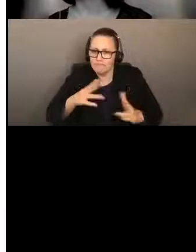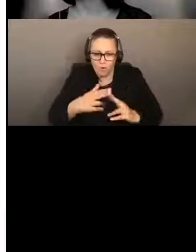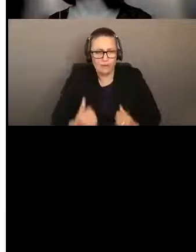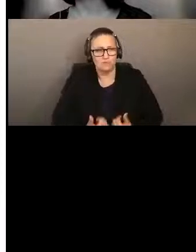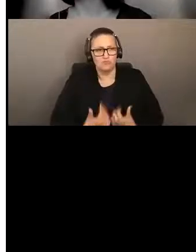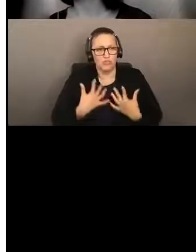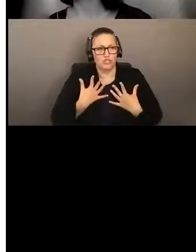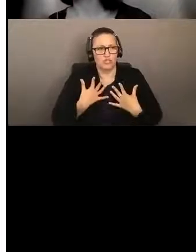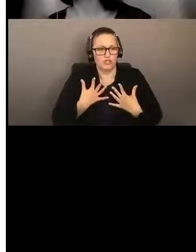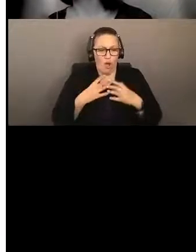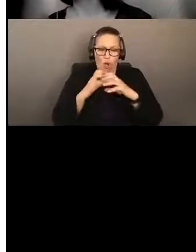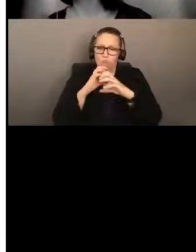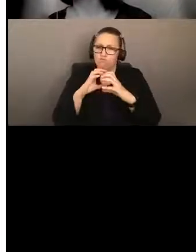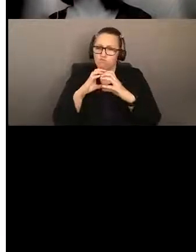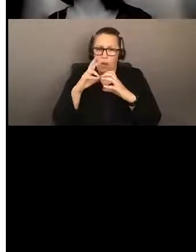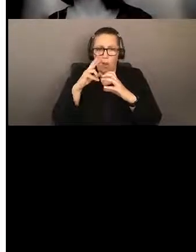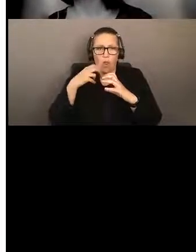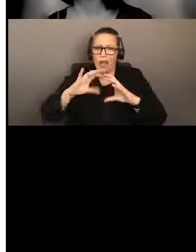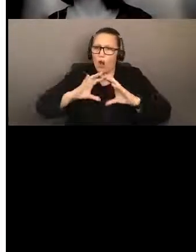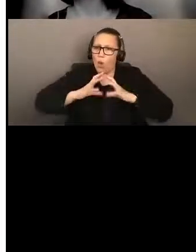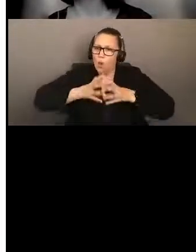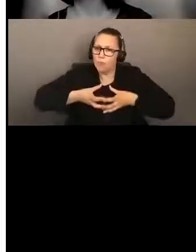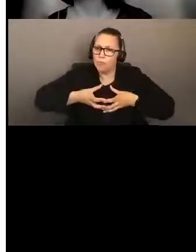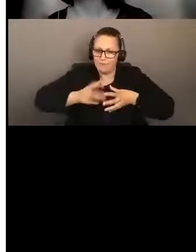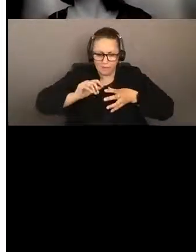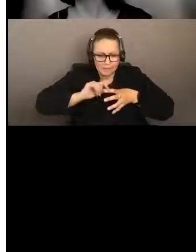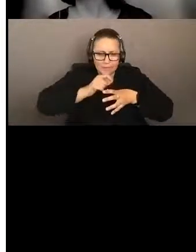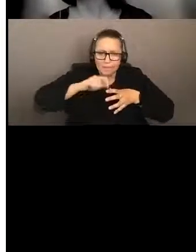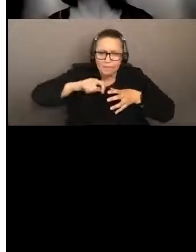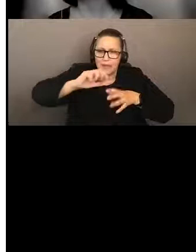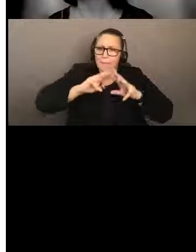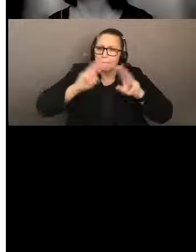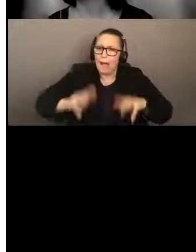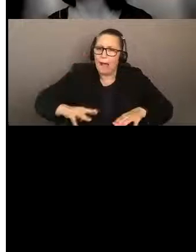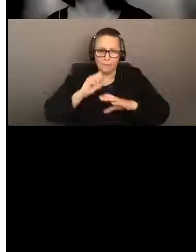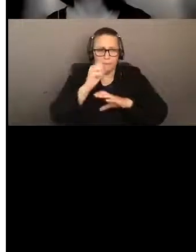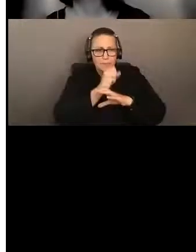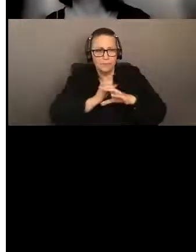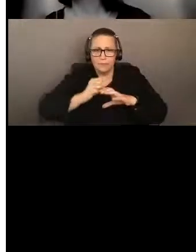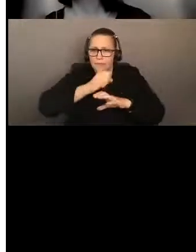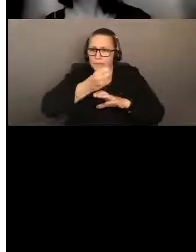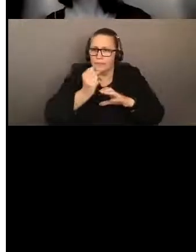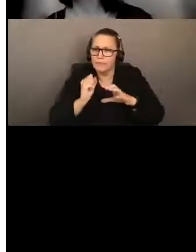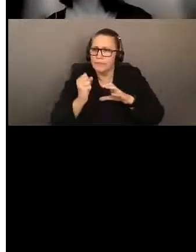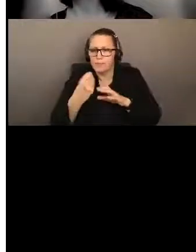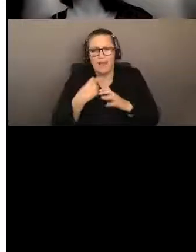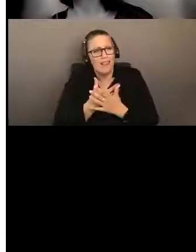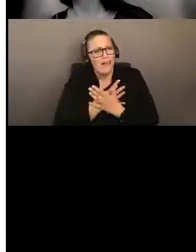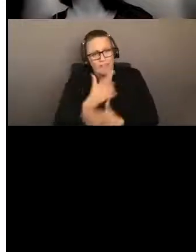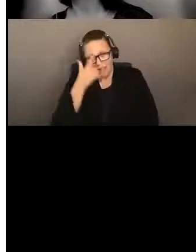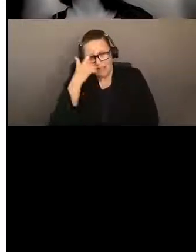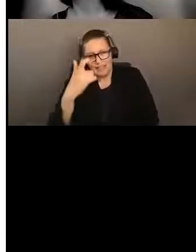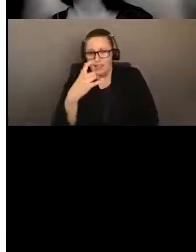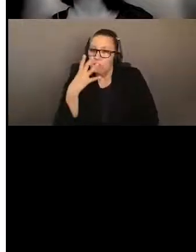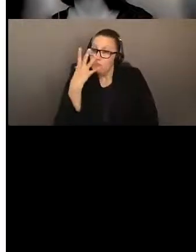like globes of the earth, covered by an intricate web of maps and amorphous continent-like shapes. I love the idea that beauty can